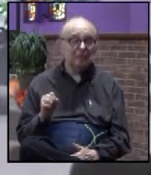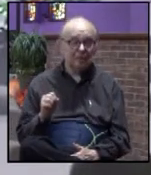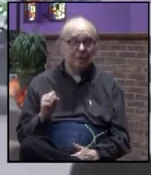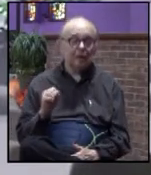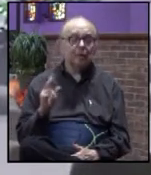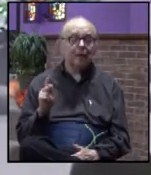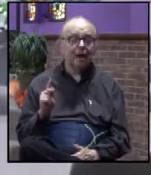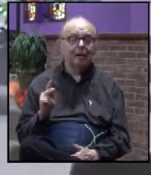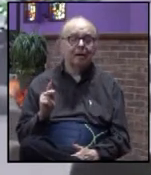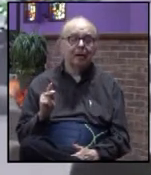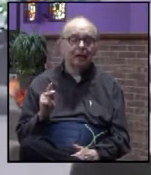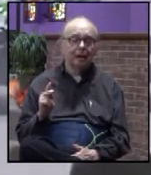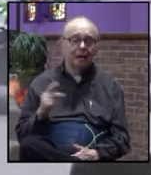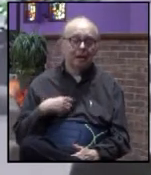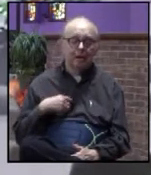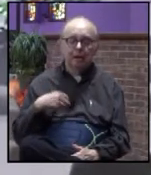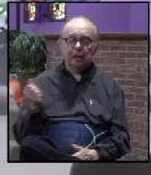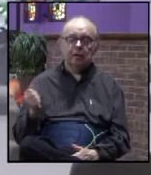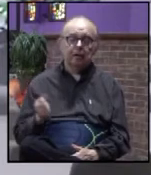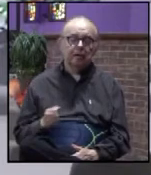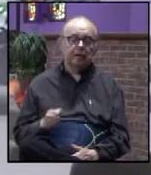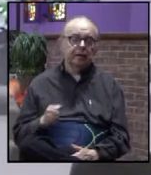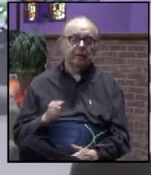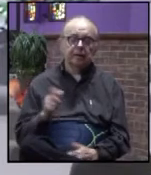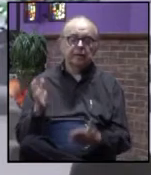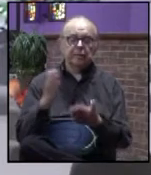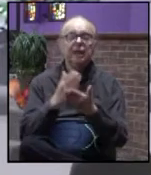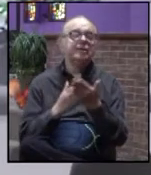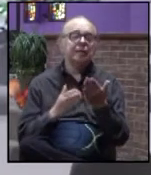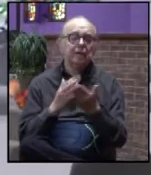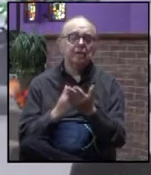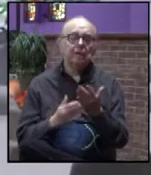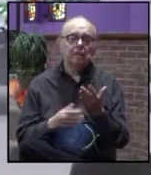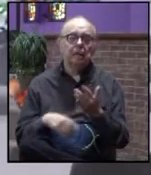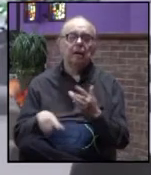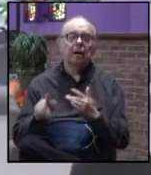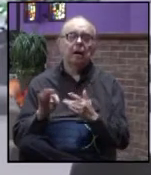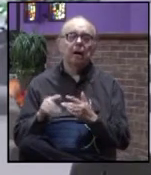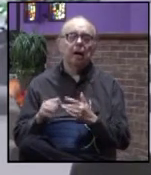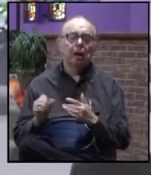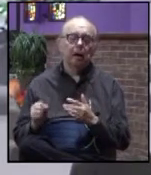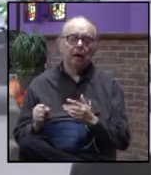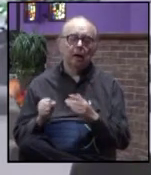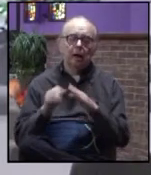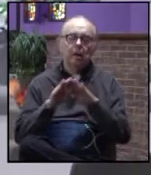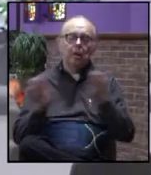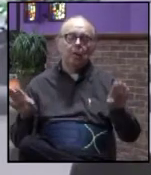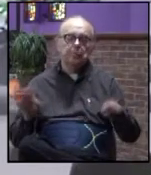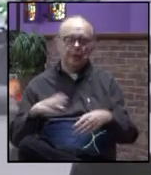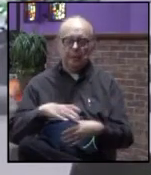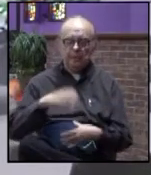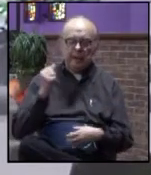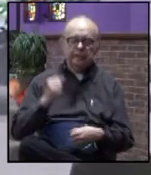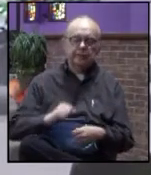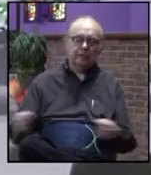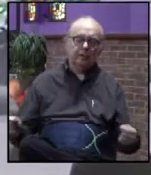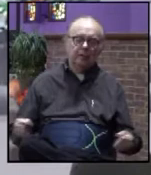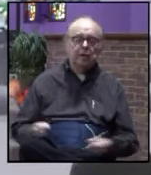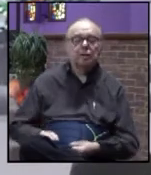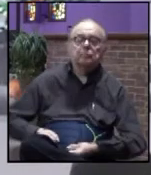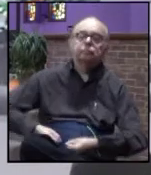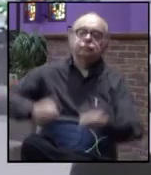Okay? And I can take these 759 pieces of Legos, I can open these bags, and I could just throw